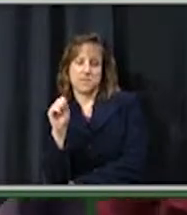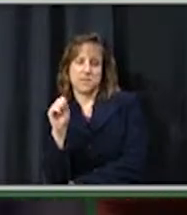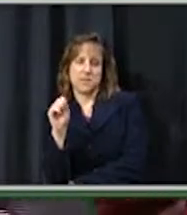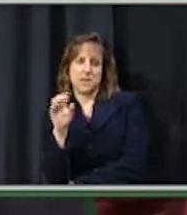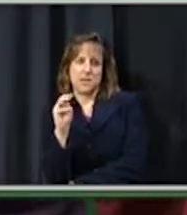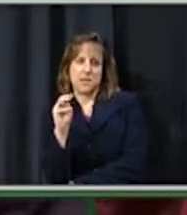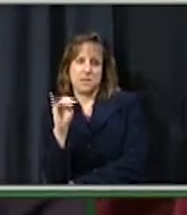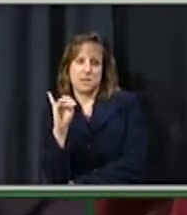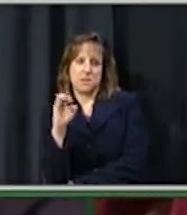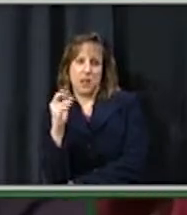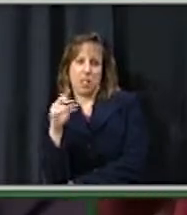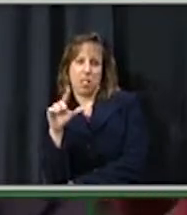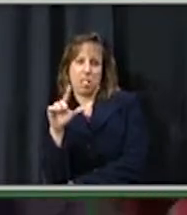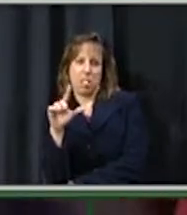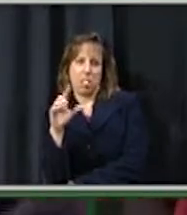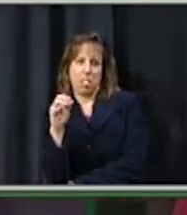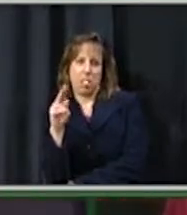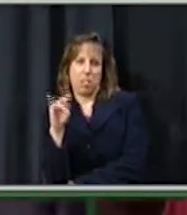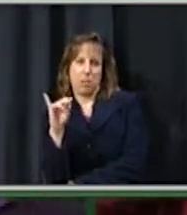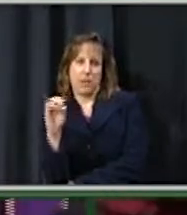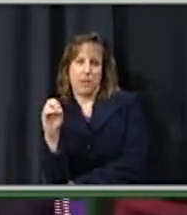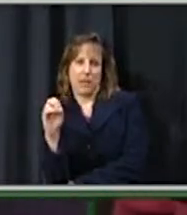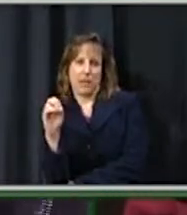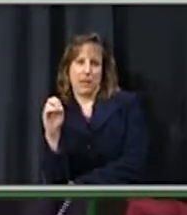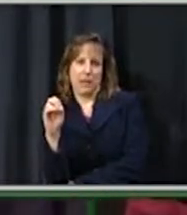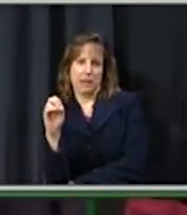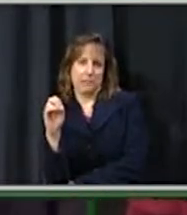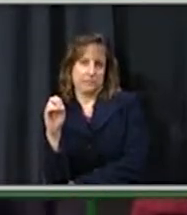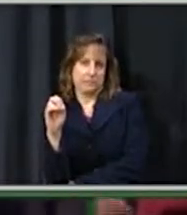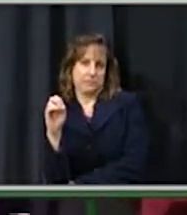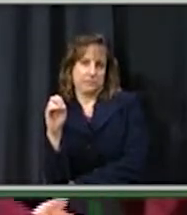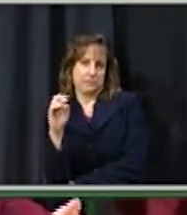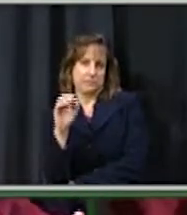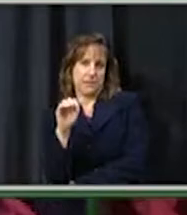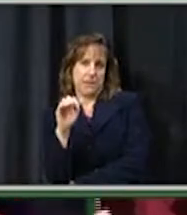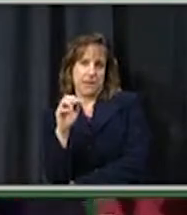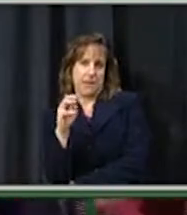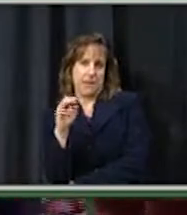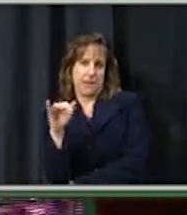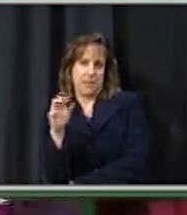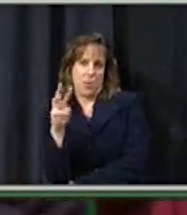Michael Louie. Kaylee Linville.